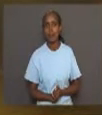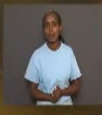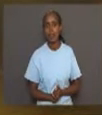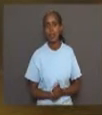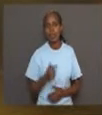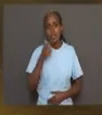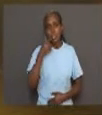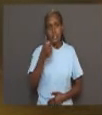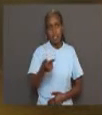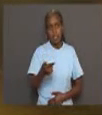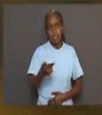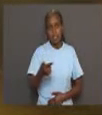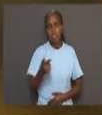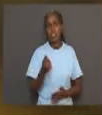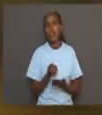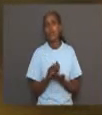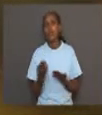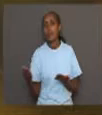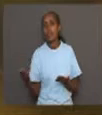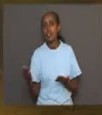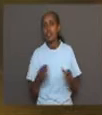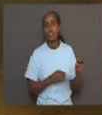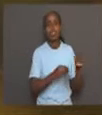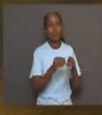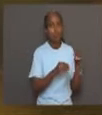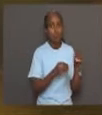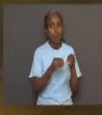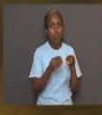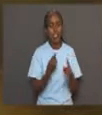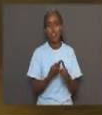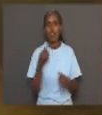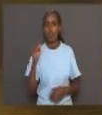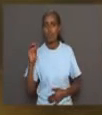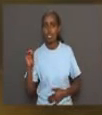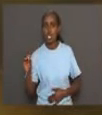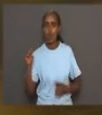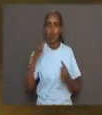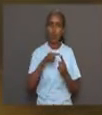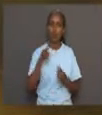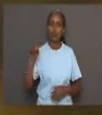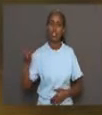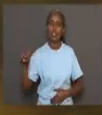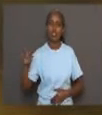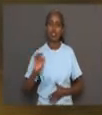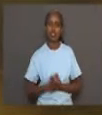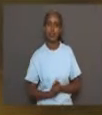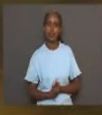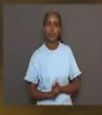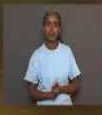Let us say that the particle is moving from 0 to x.